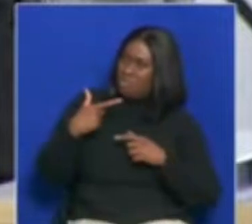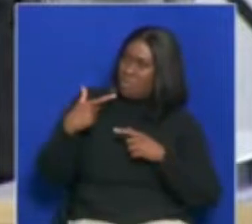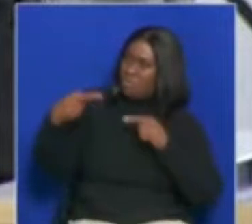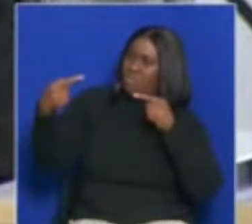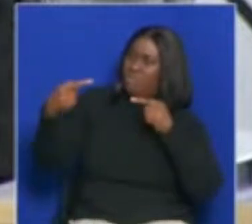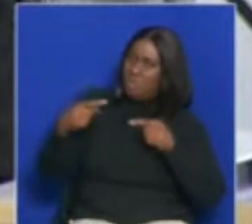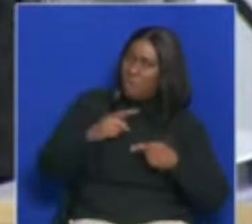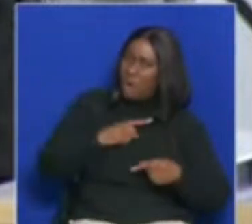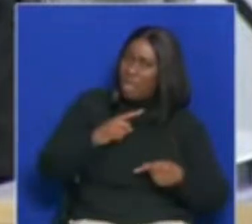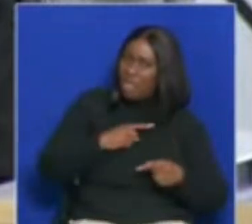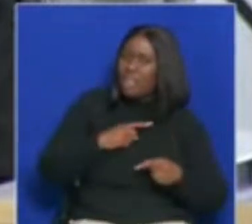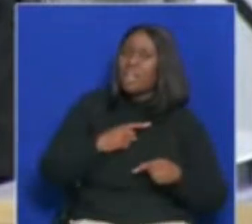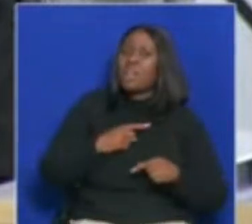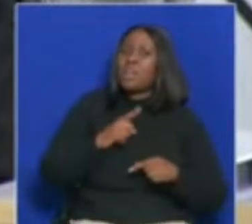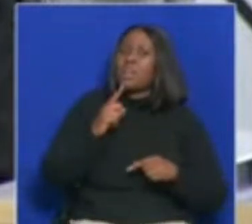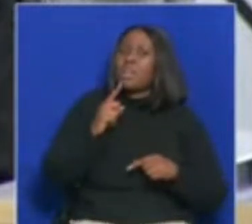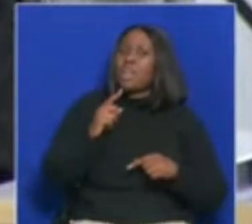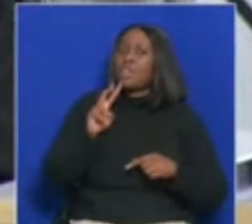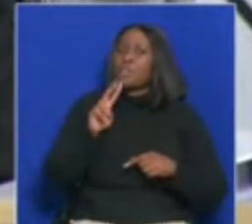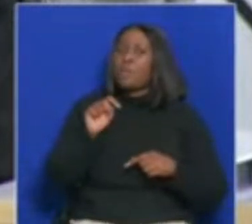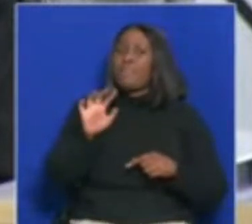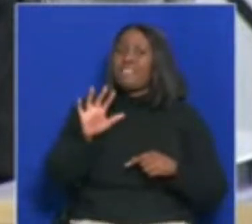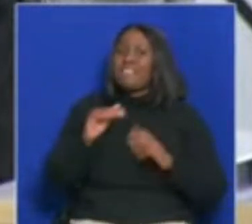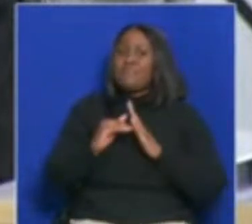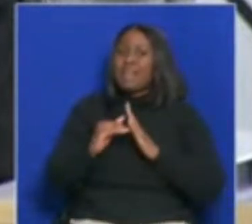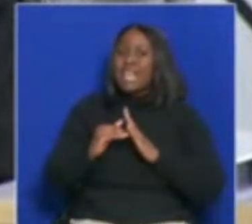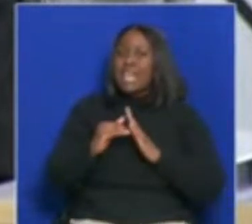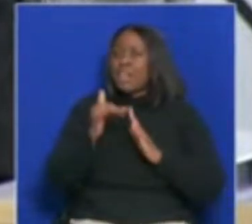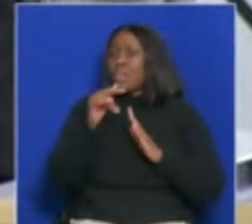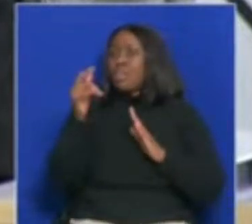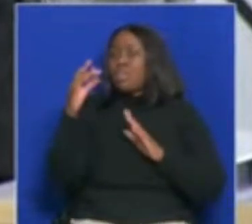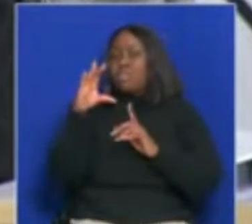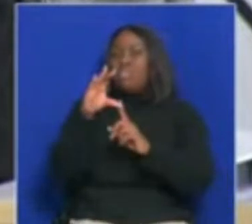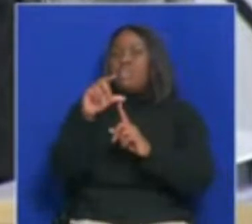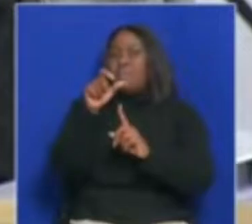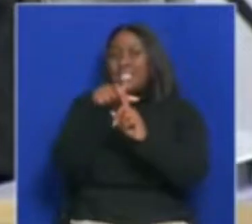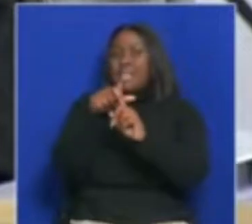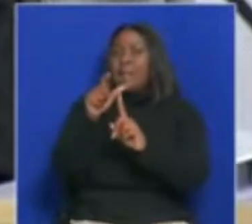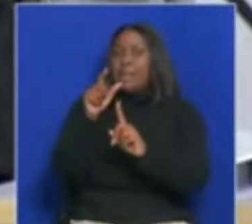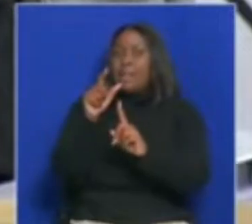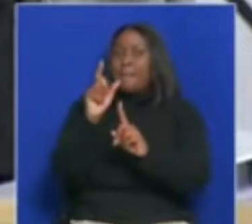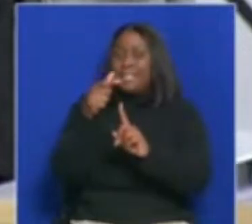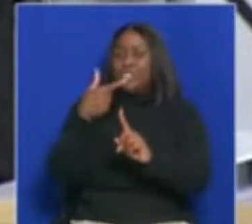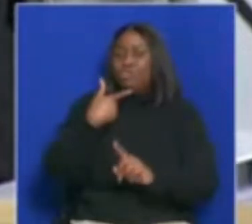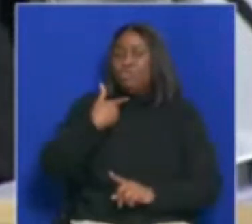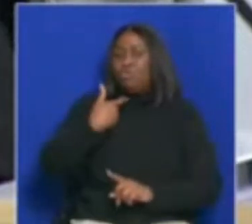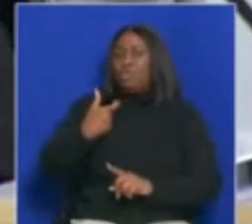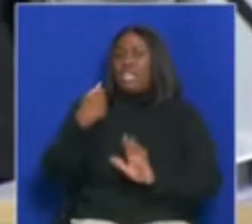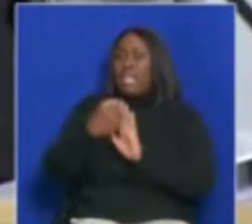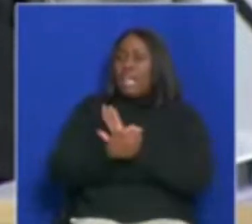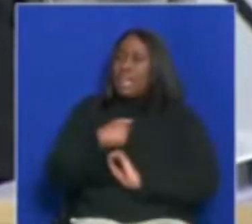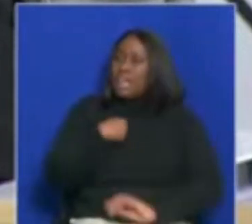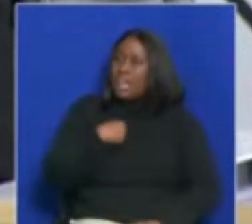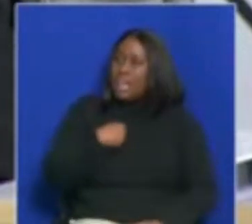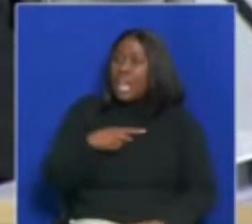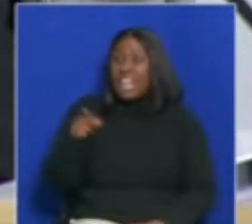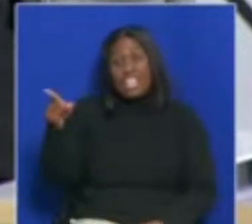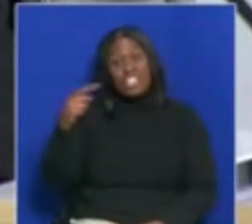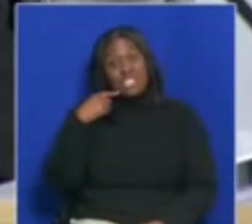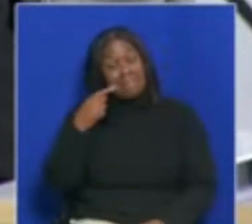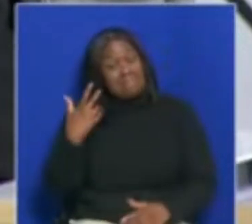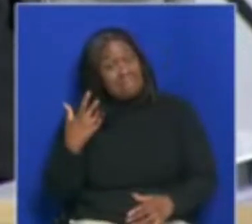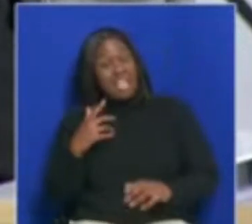a 2.5 million hit at me? And in the recording, he indicates that he is aware that Clive Nyker